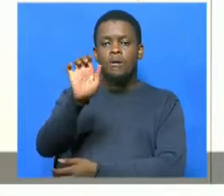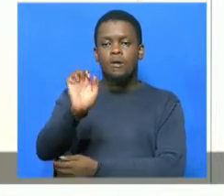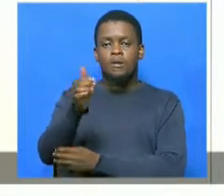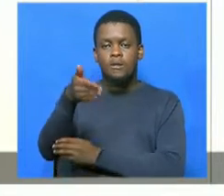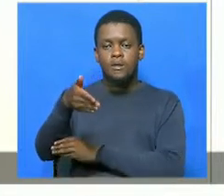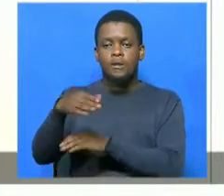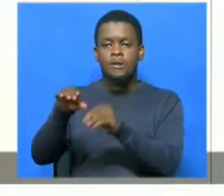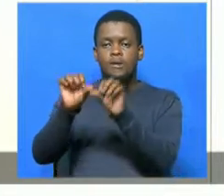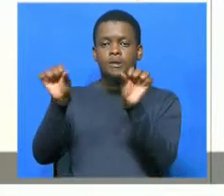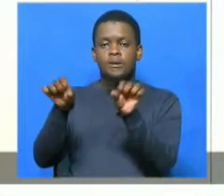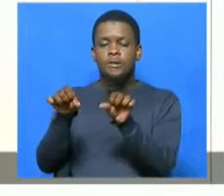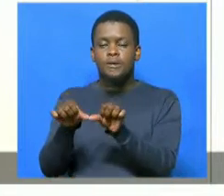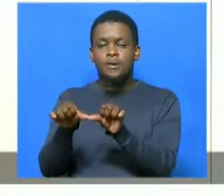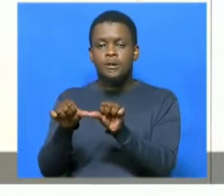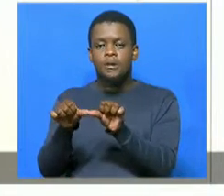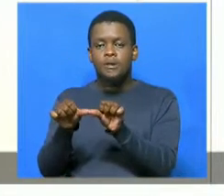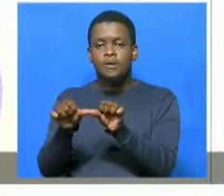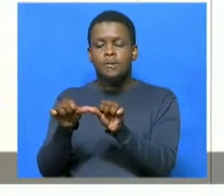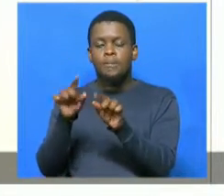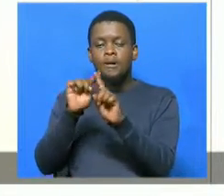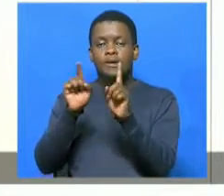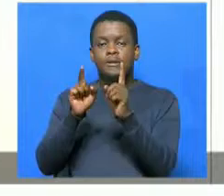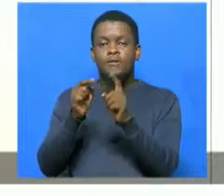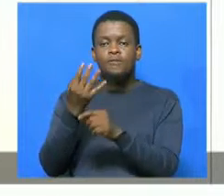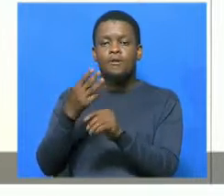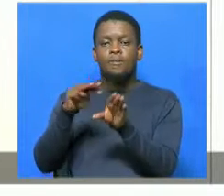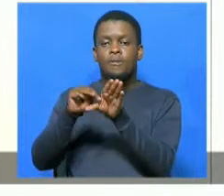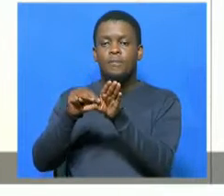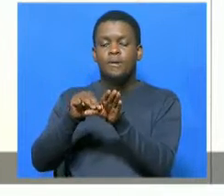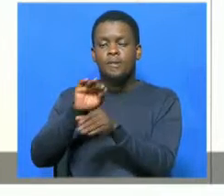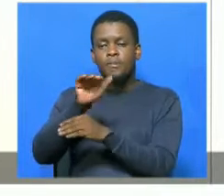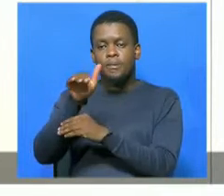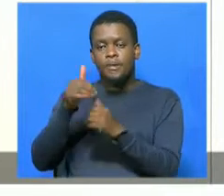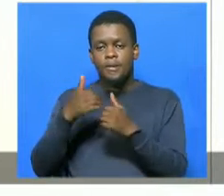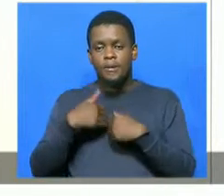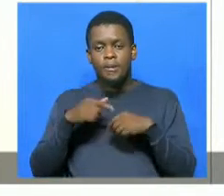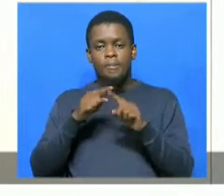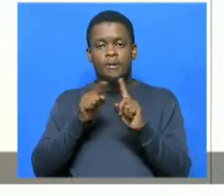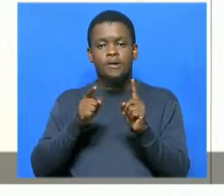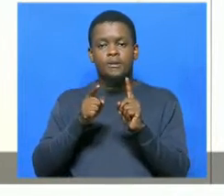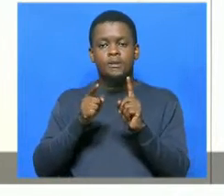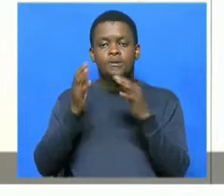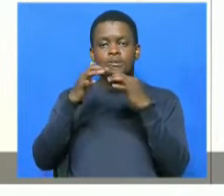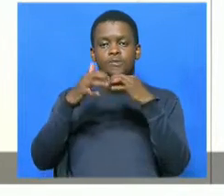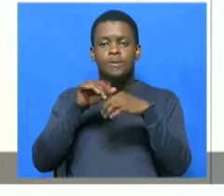district, covered by 4 members of parliament, meaning that this borehole will have a great impact.